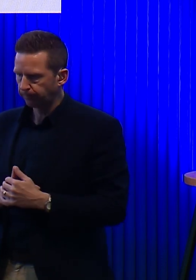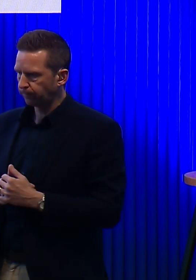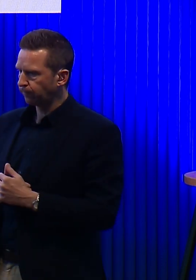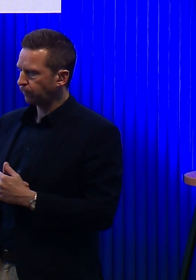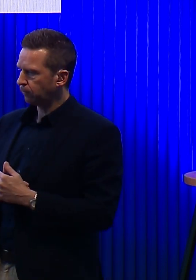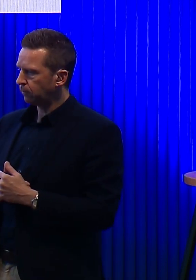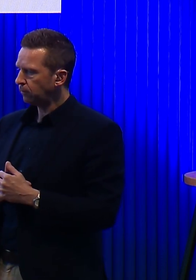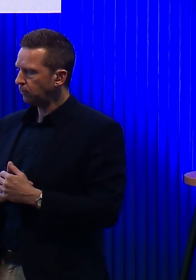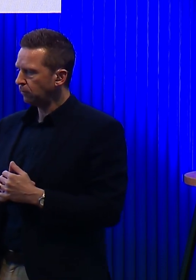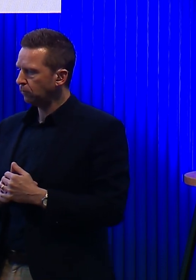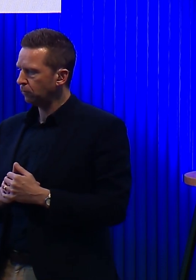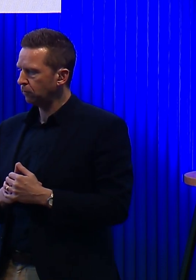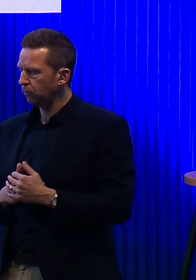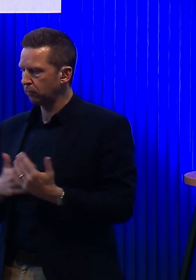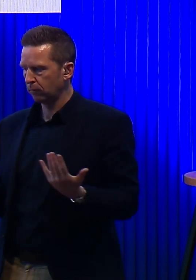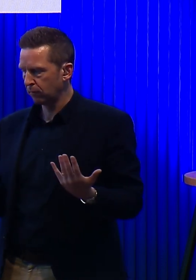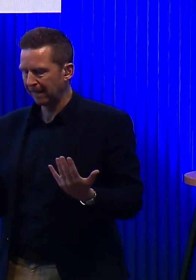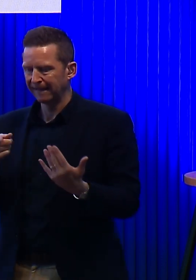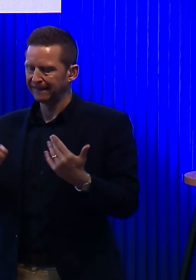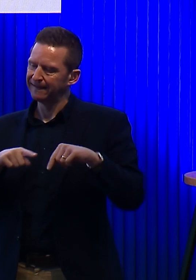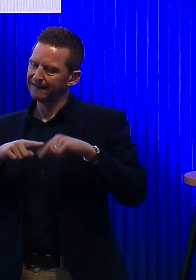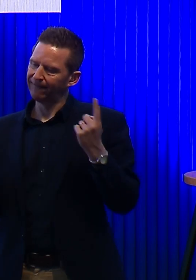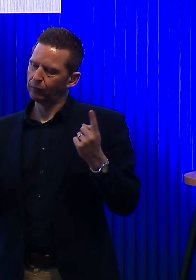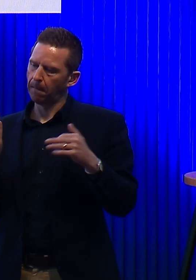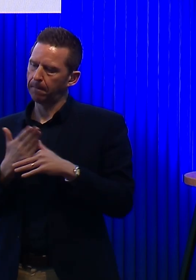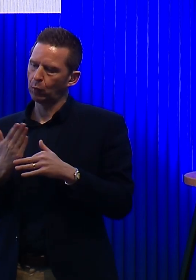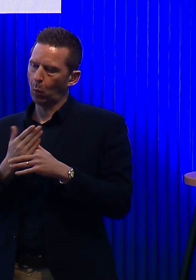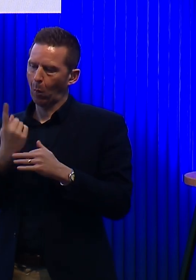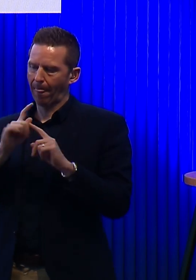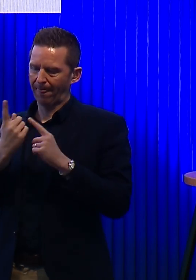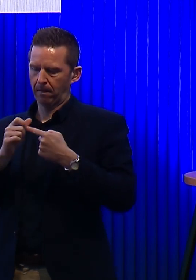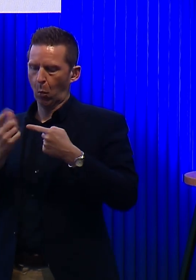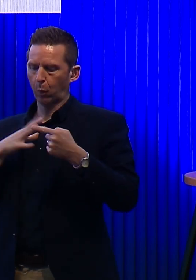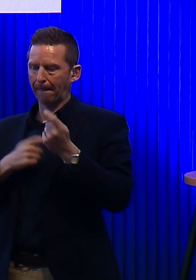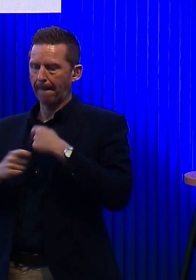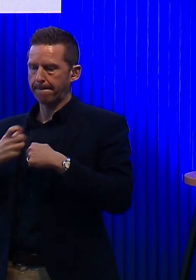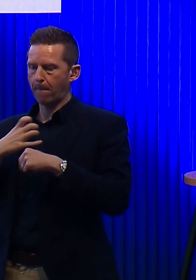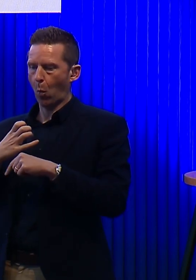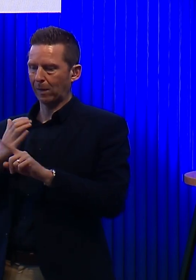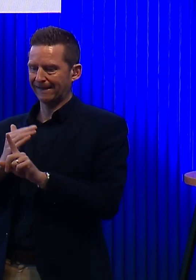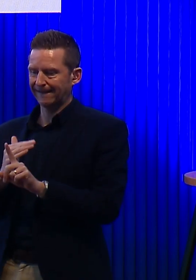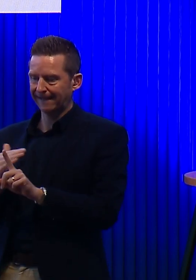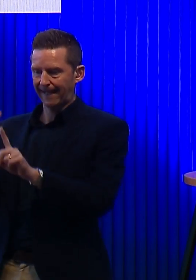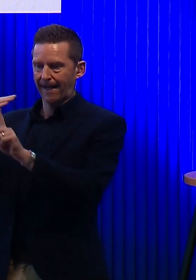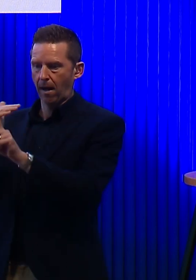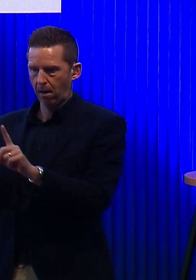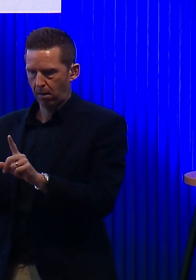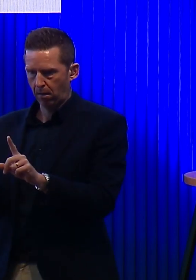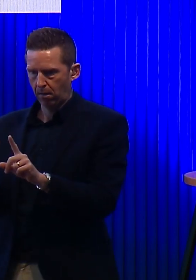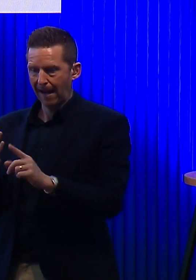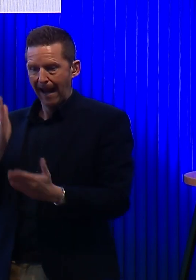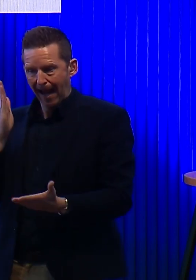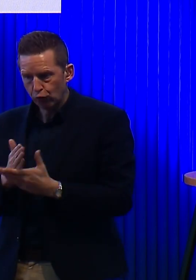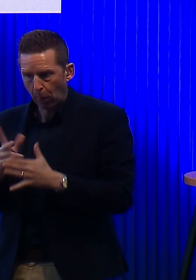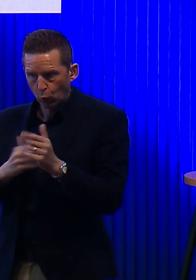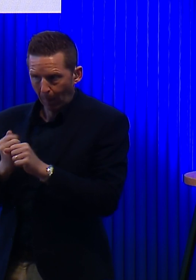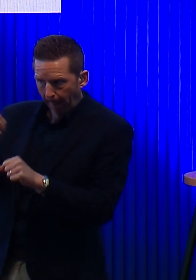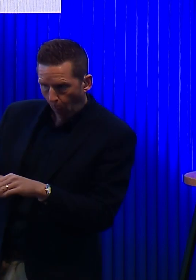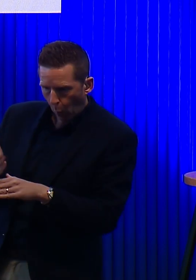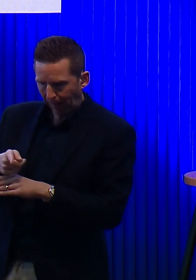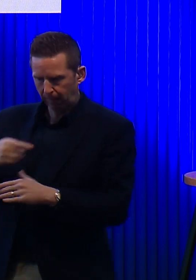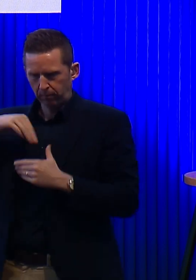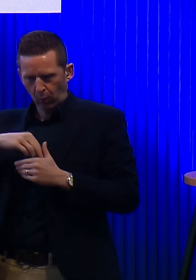Now, the difference between wanting to become more senior and actually doing it, knowing how to